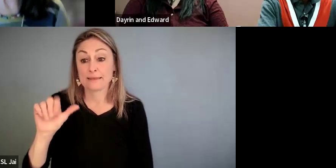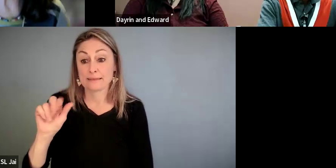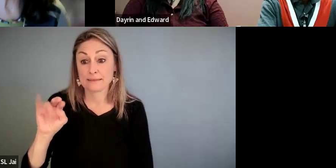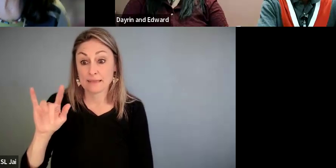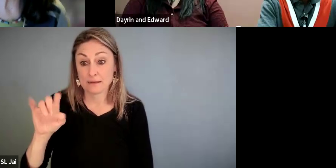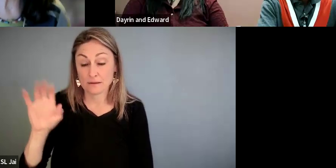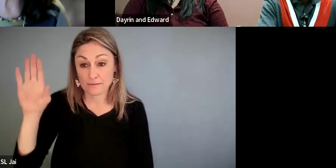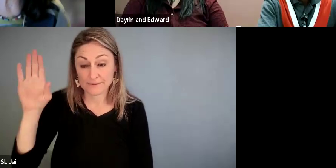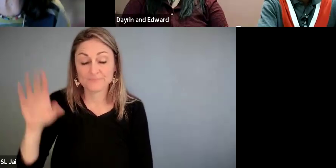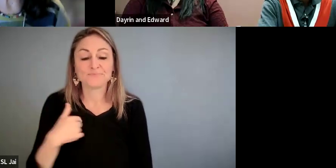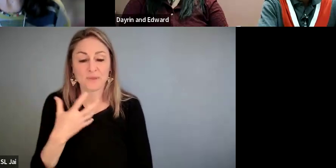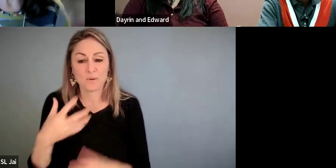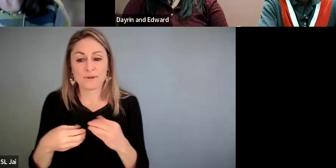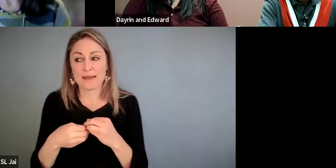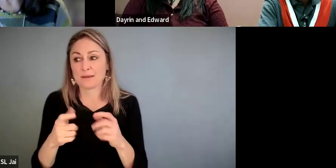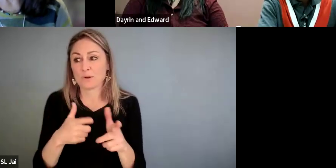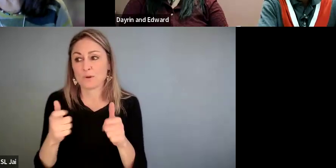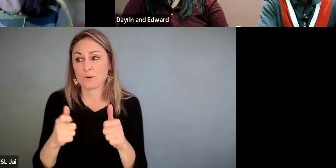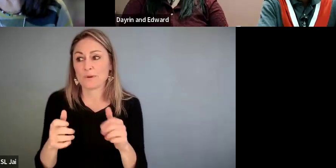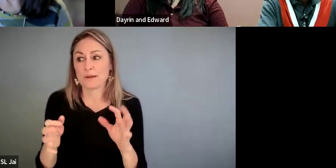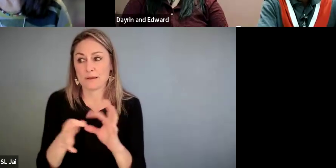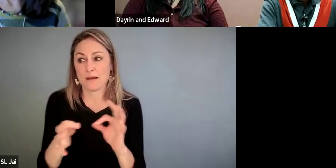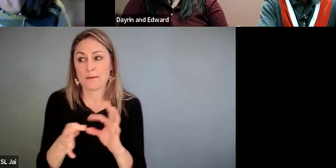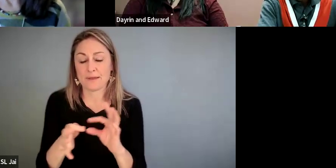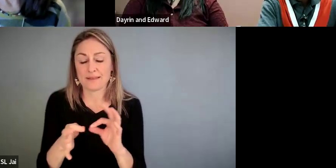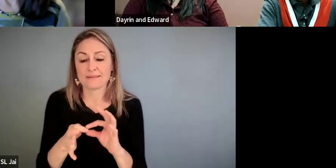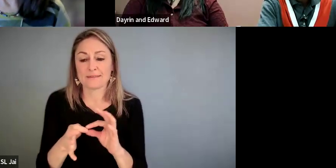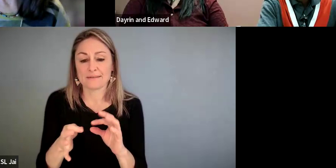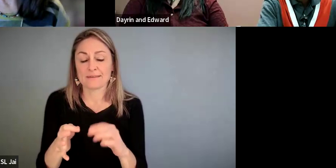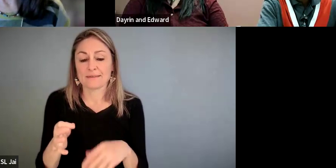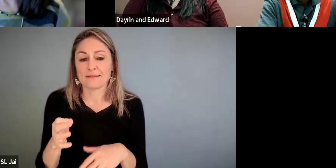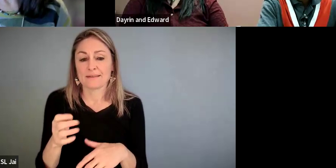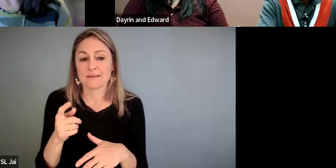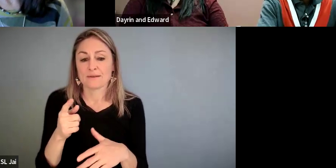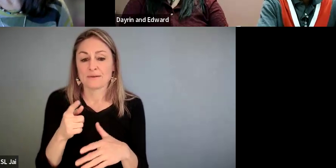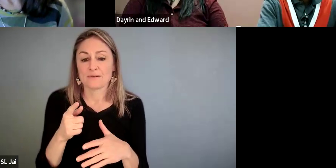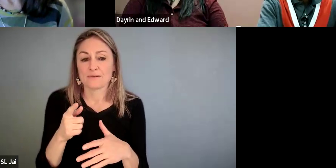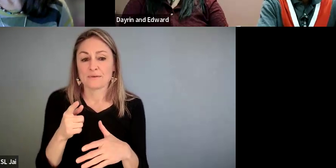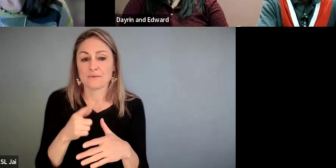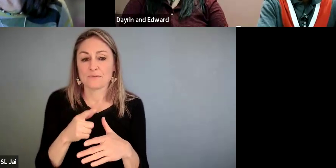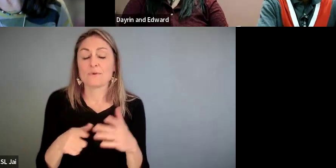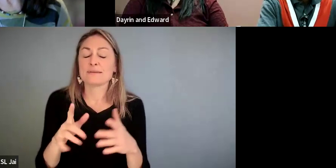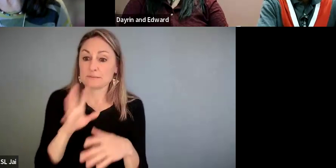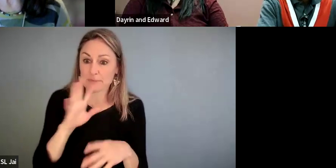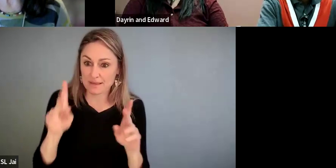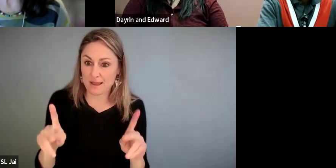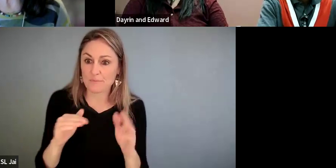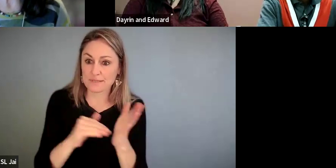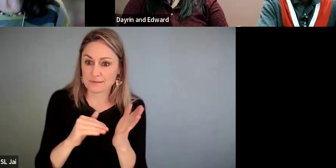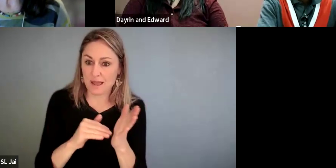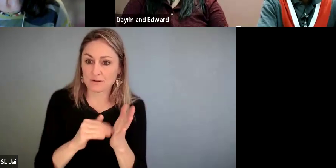I just wanted to add a quick comment that I really liked. What I learned or what I liked was at the speaking up with your doctor